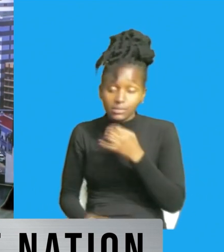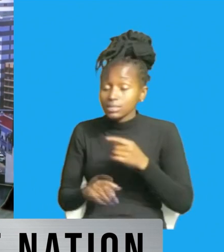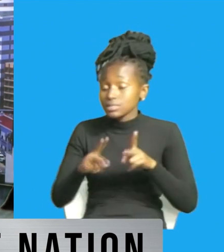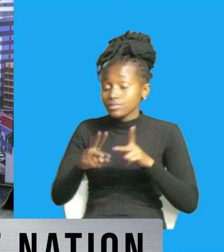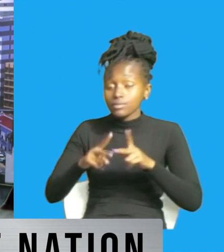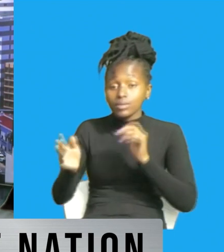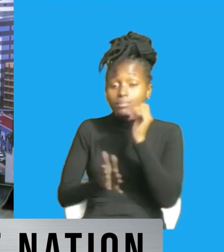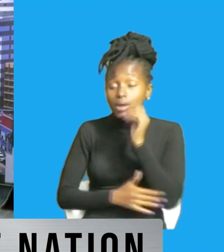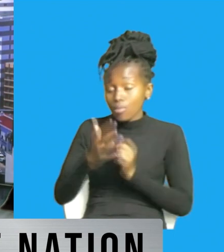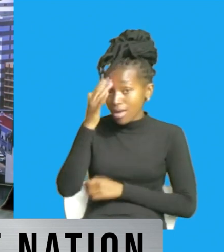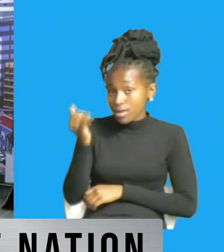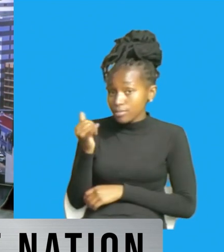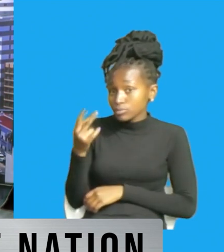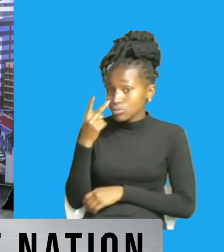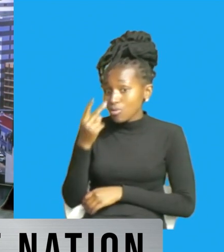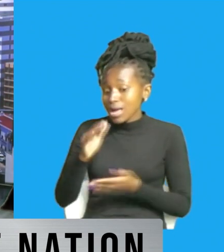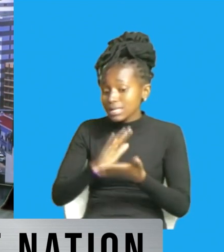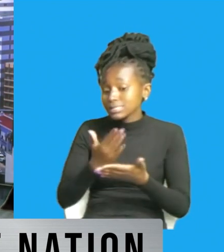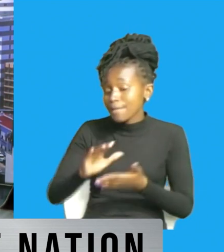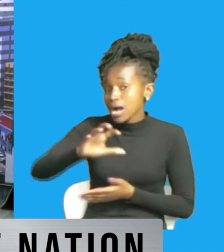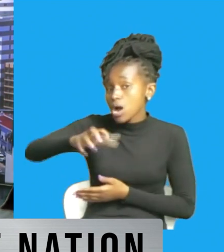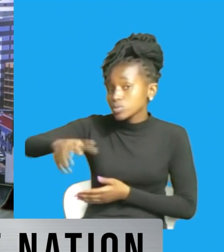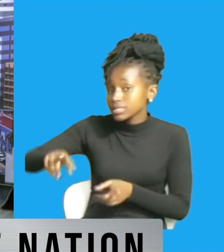counties and some areas that are already have